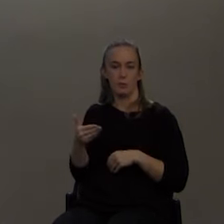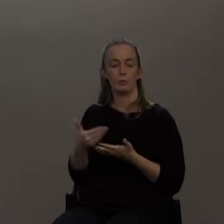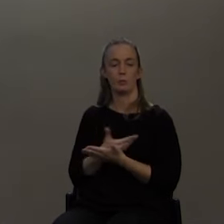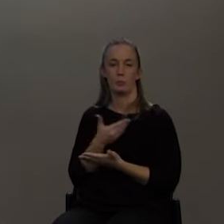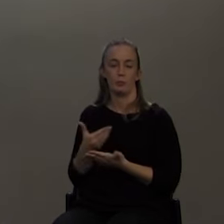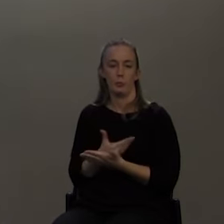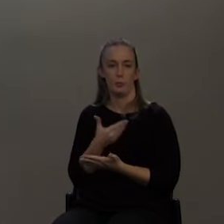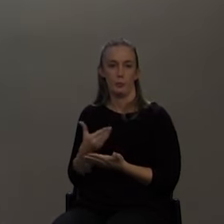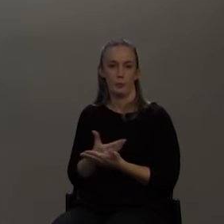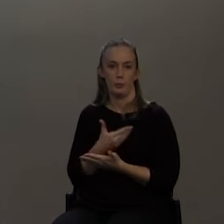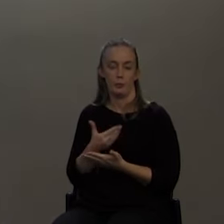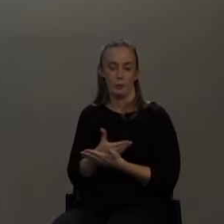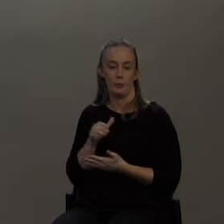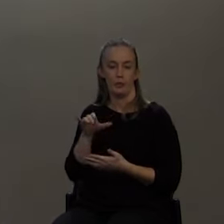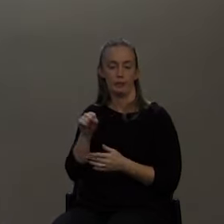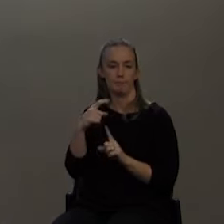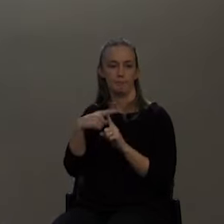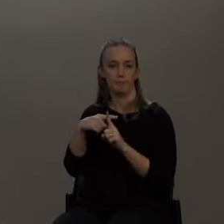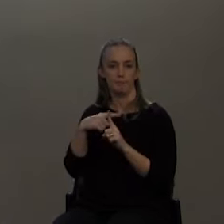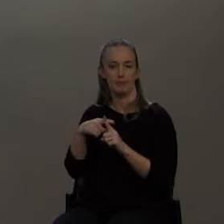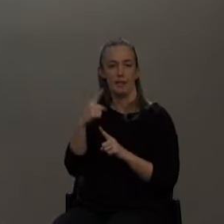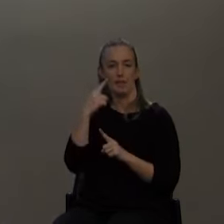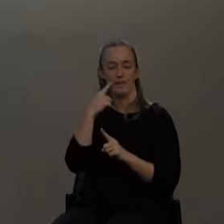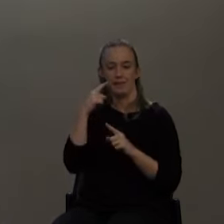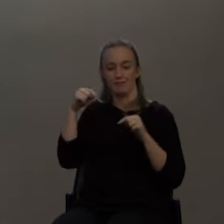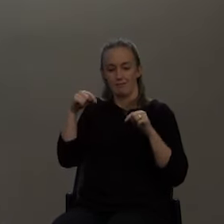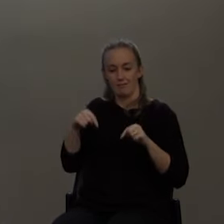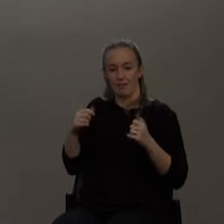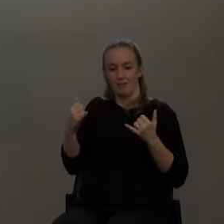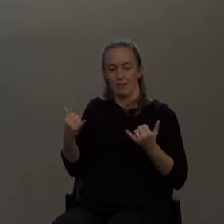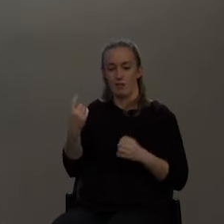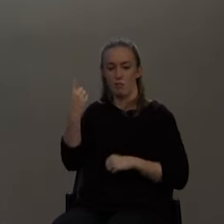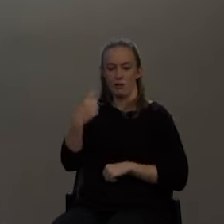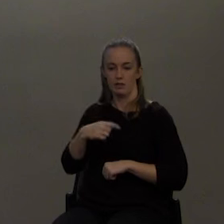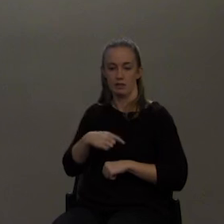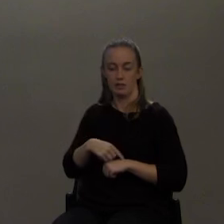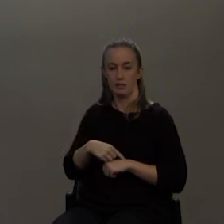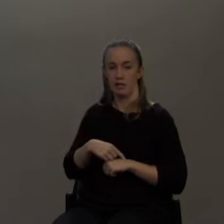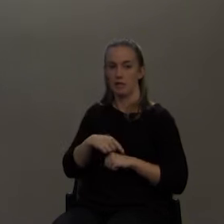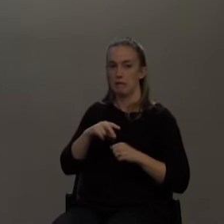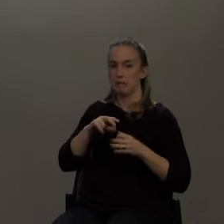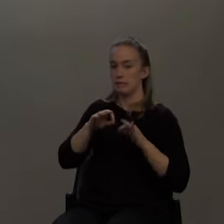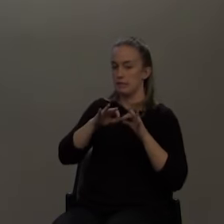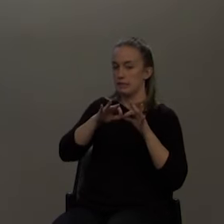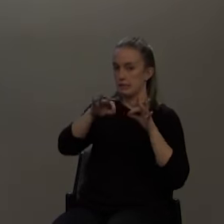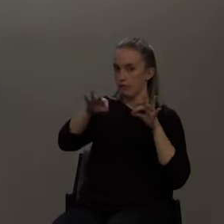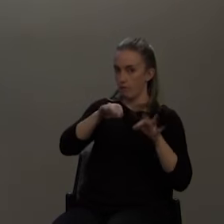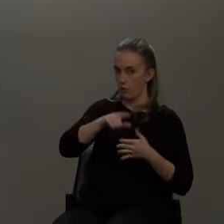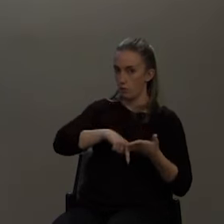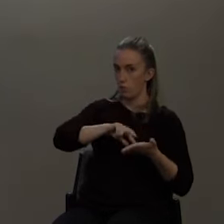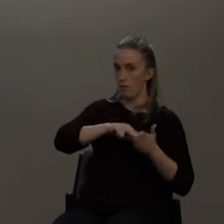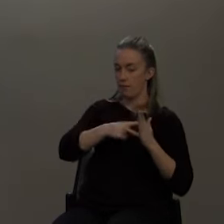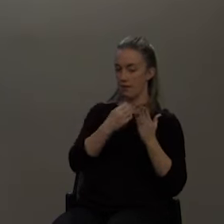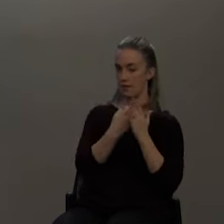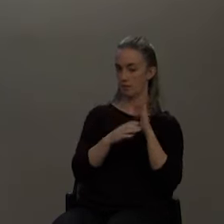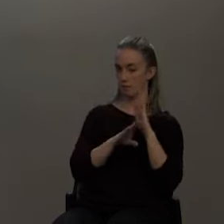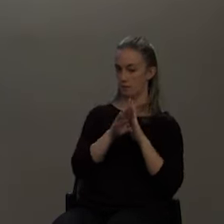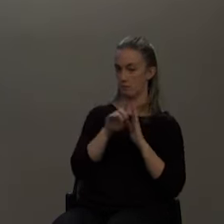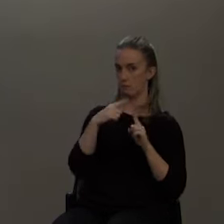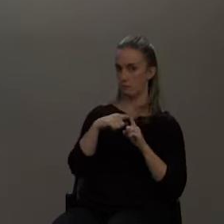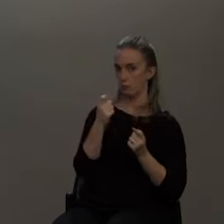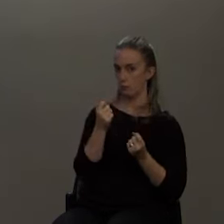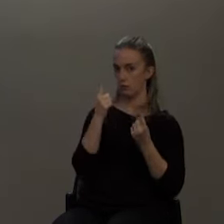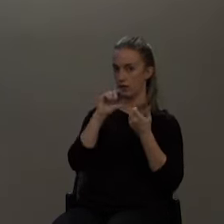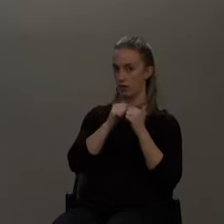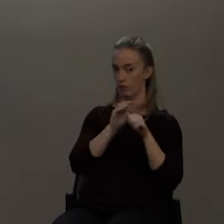so there is value to that, but I think this is one of those times where defining economic development and understanding the effects of it, I think the community needs